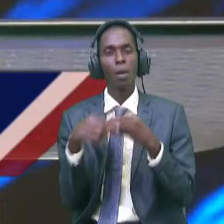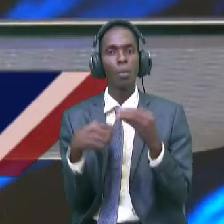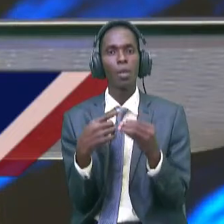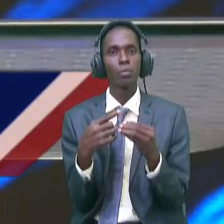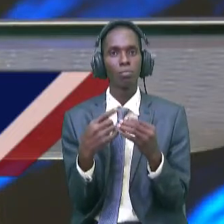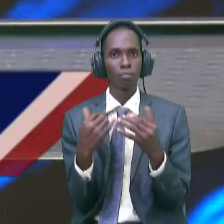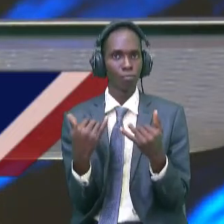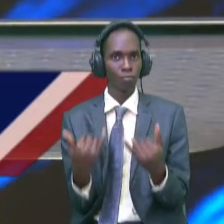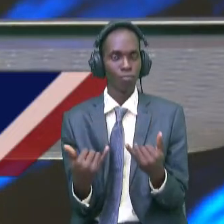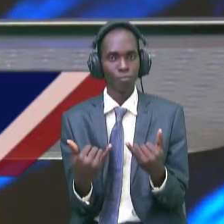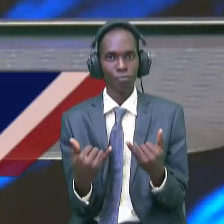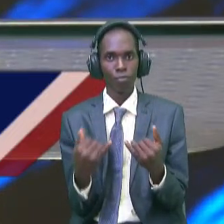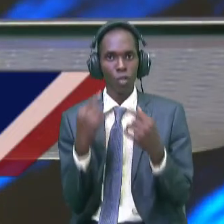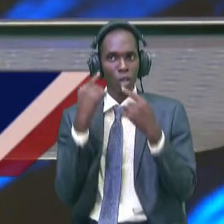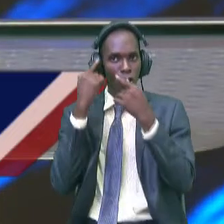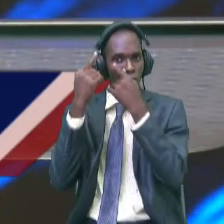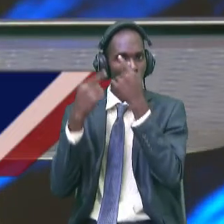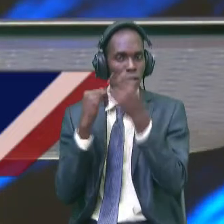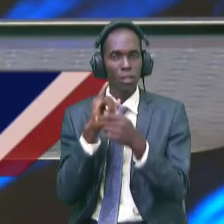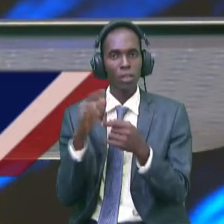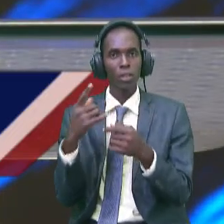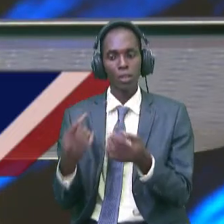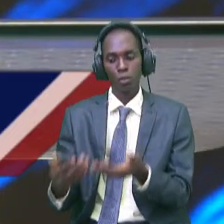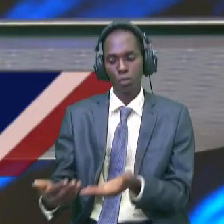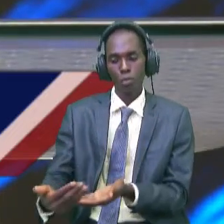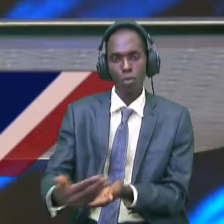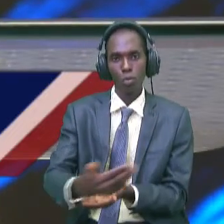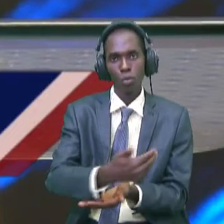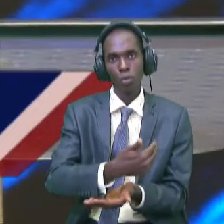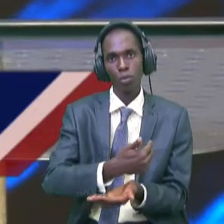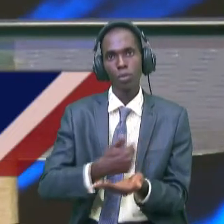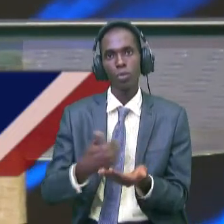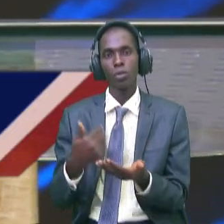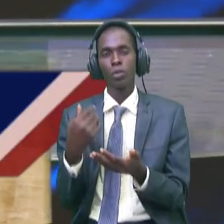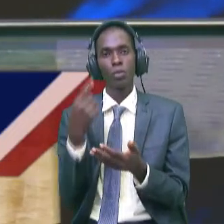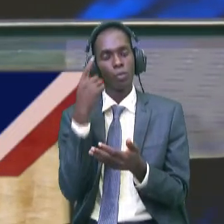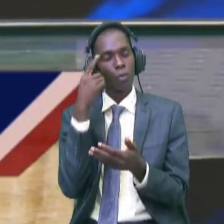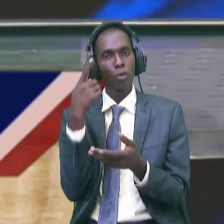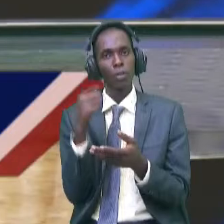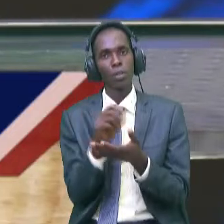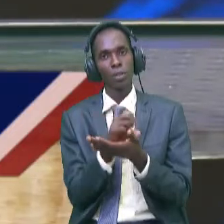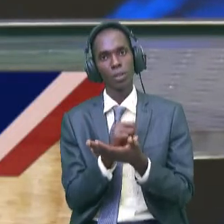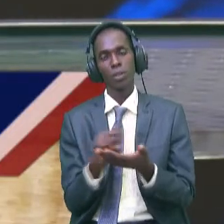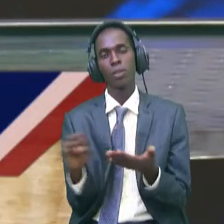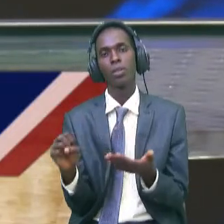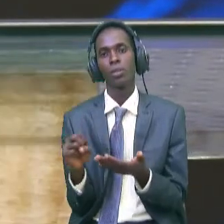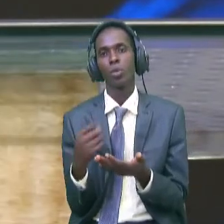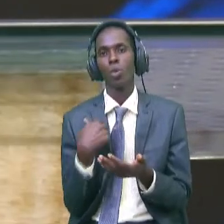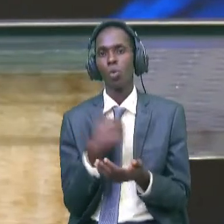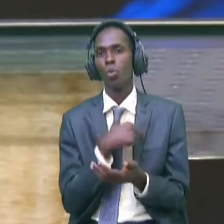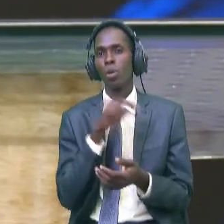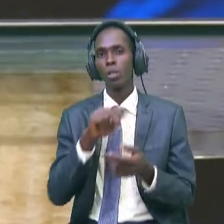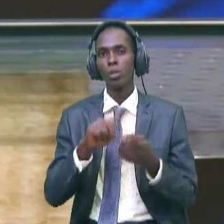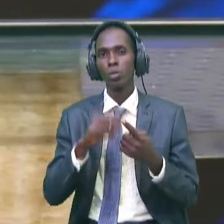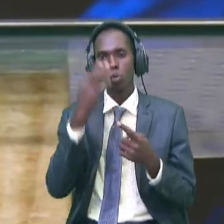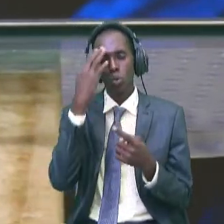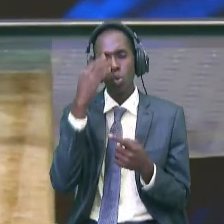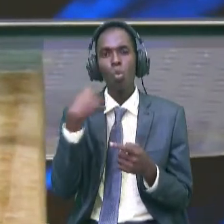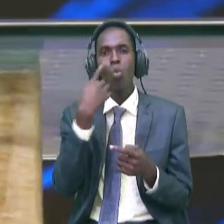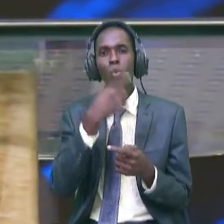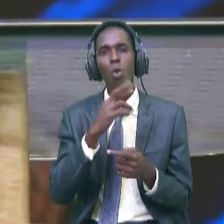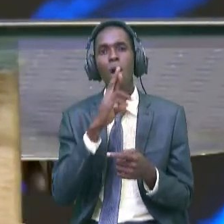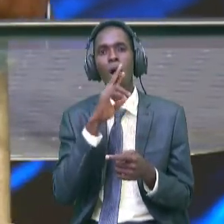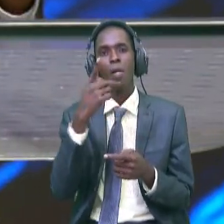now concerning the collection for the saints. And so we need to know who the saints